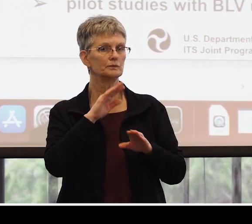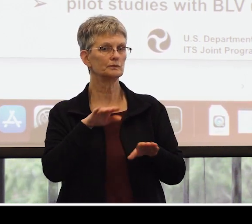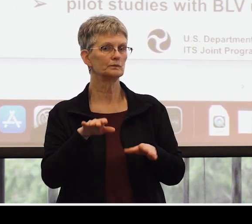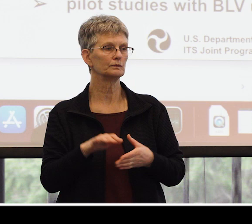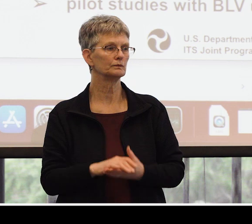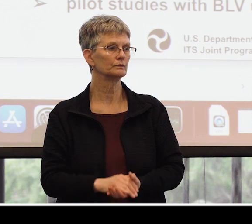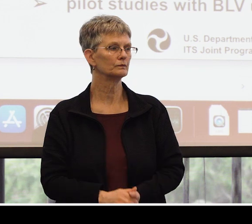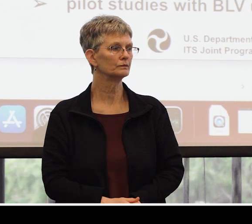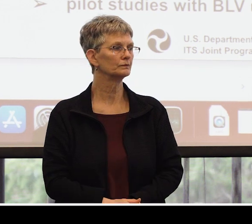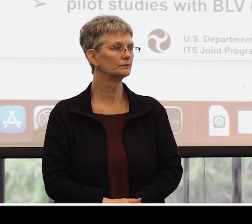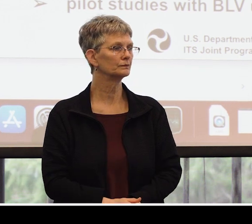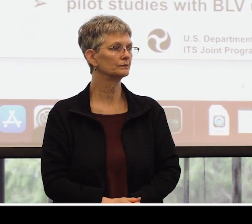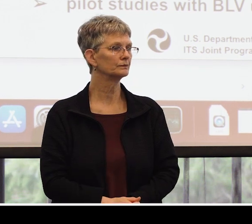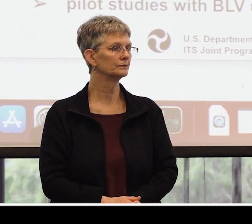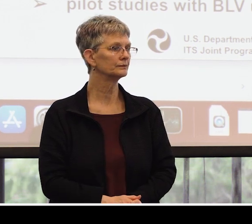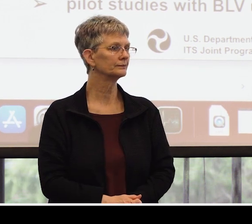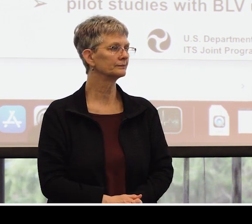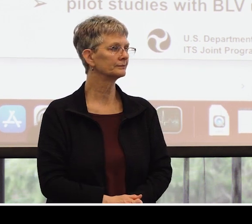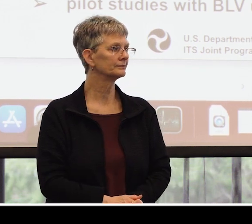Okay.